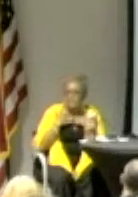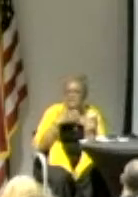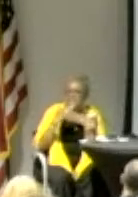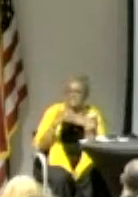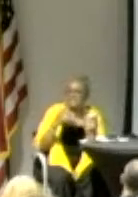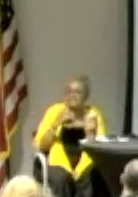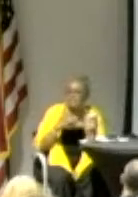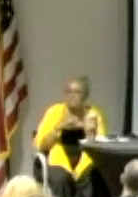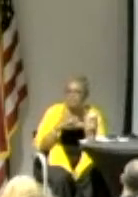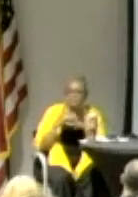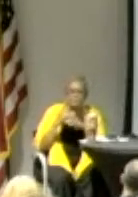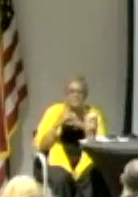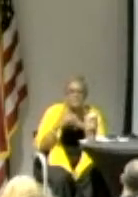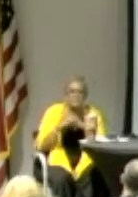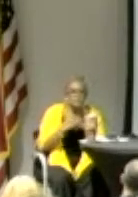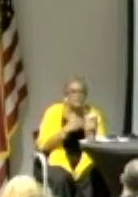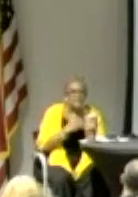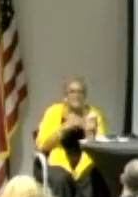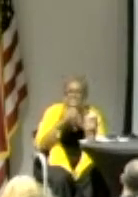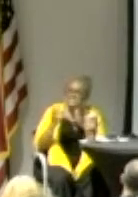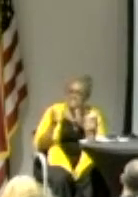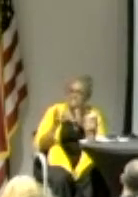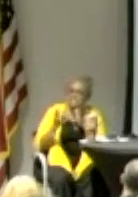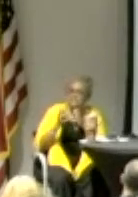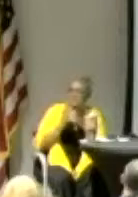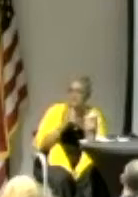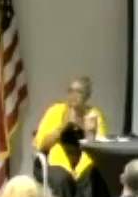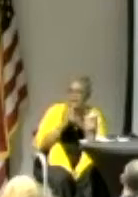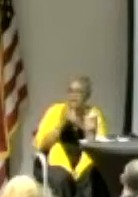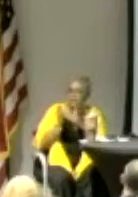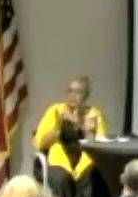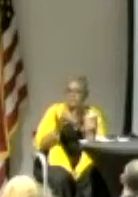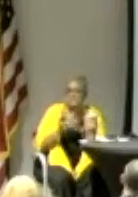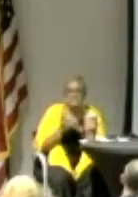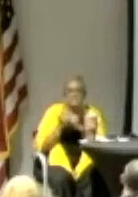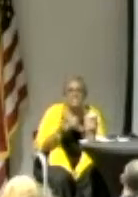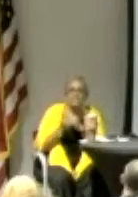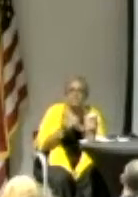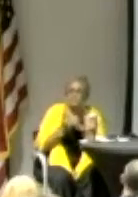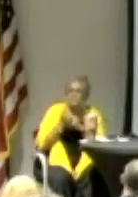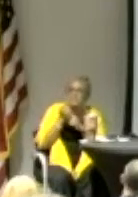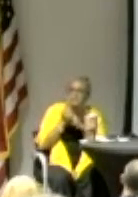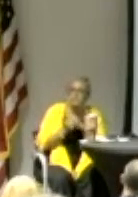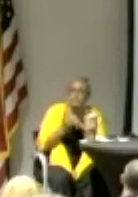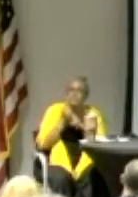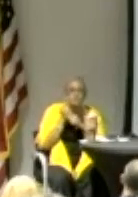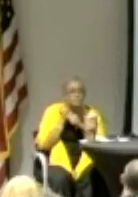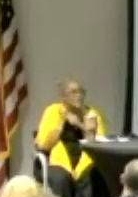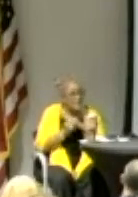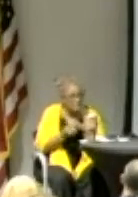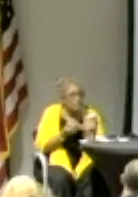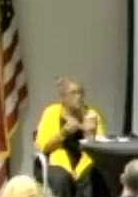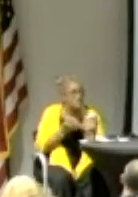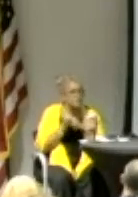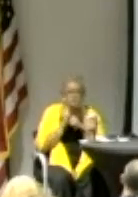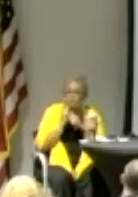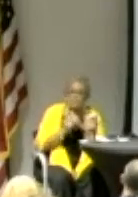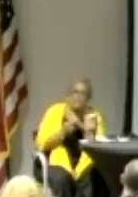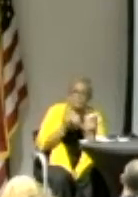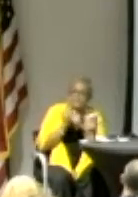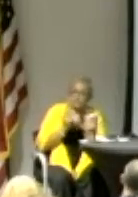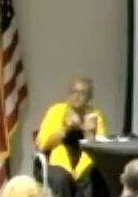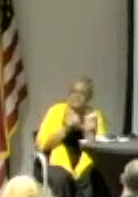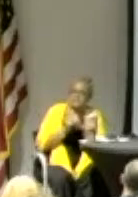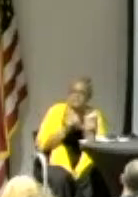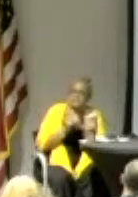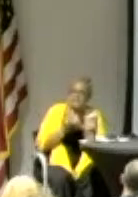me. And I say that very thoughtfully, because it was not an intent. My goal is always say thank you to everybody for what you do every day and showing